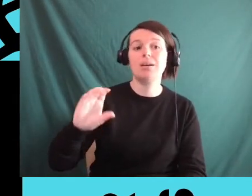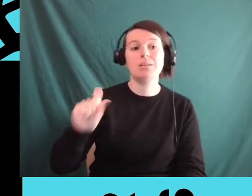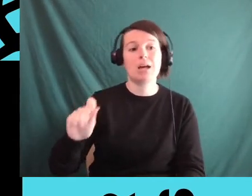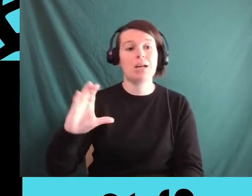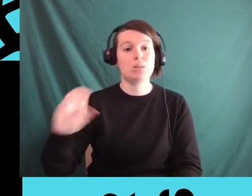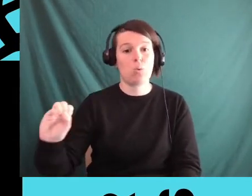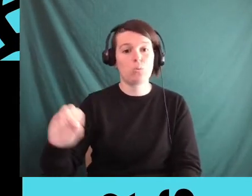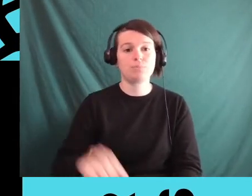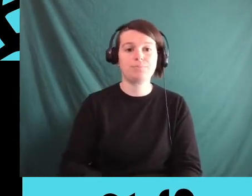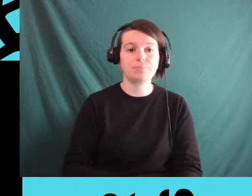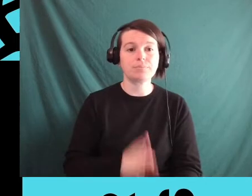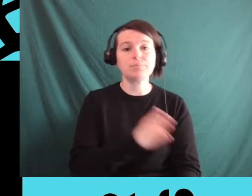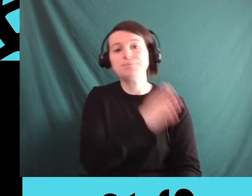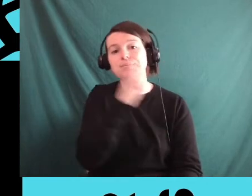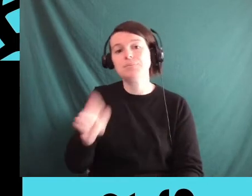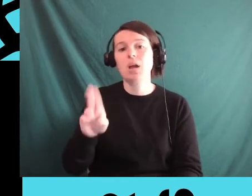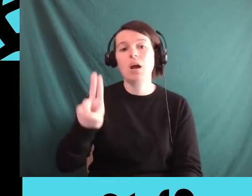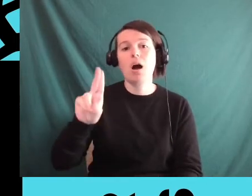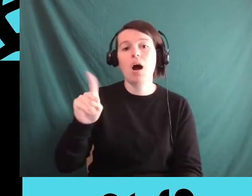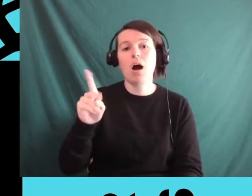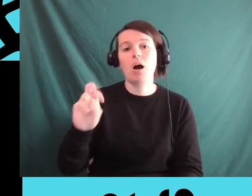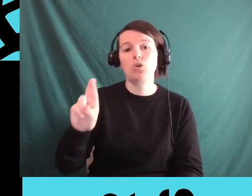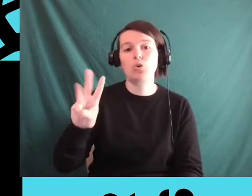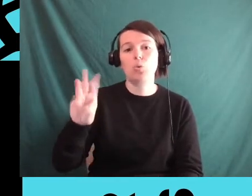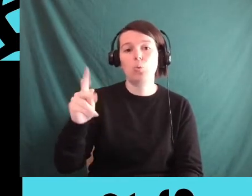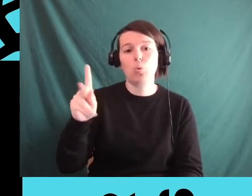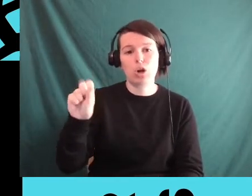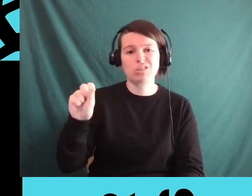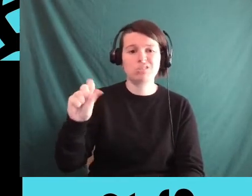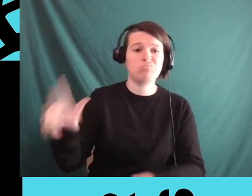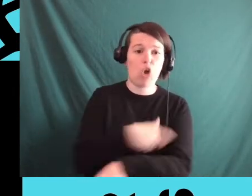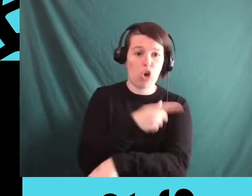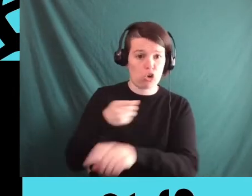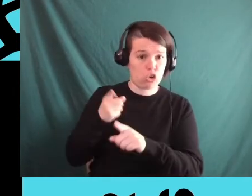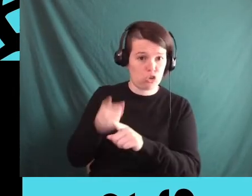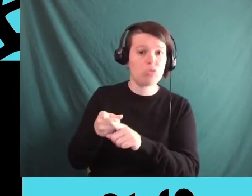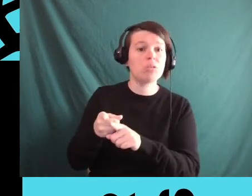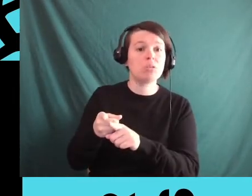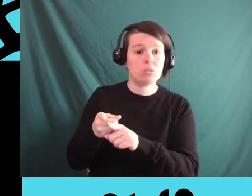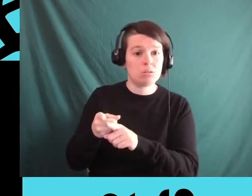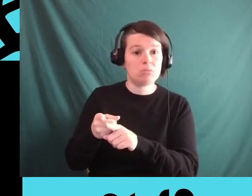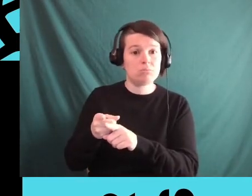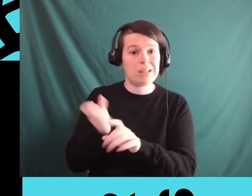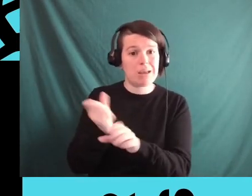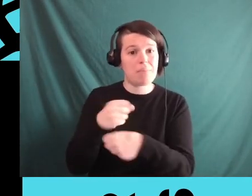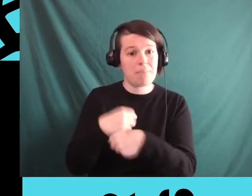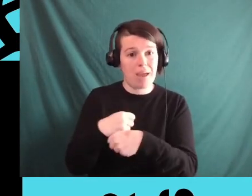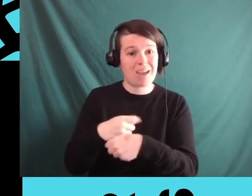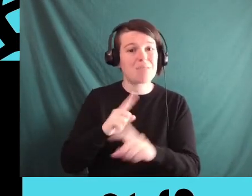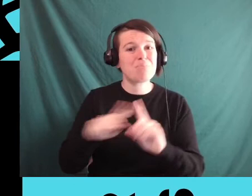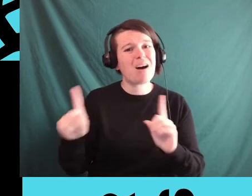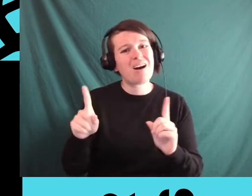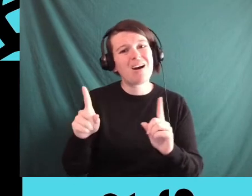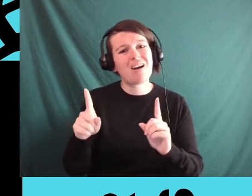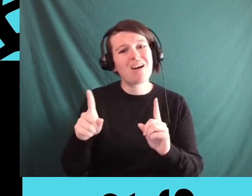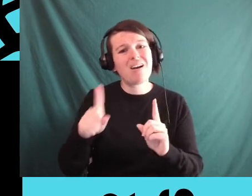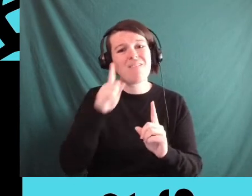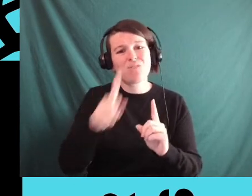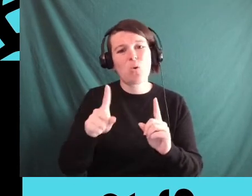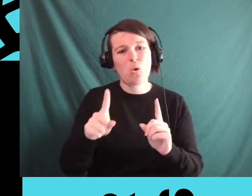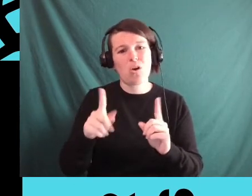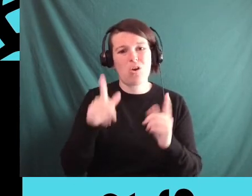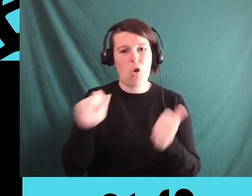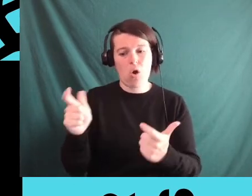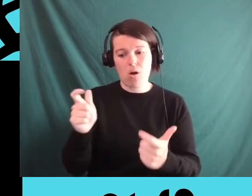Underworks is another company. They've been around longer than GC2B, and they make binders, but they're made for cisgender men